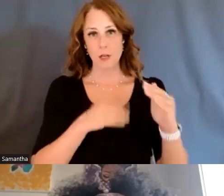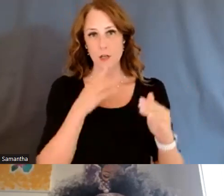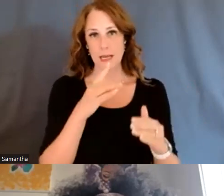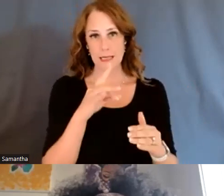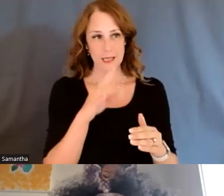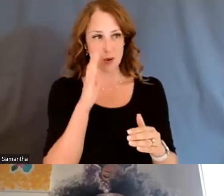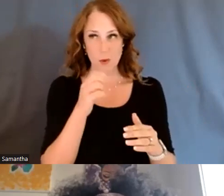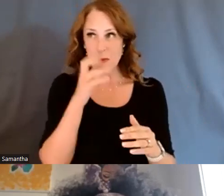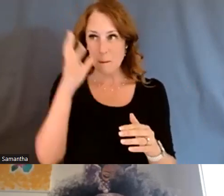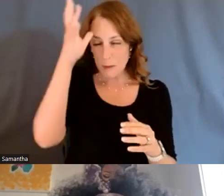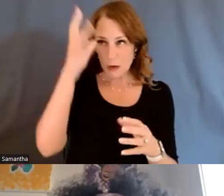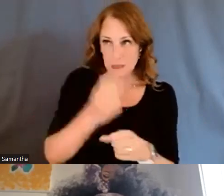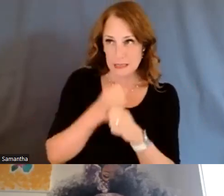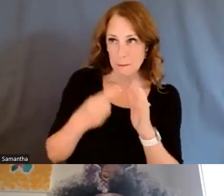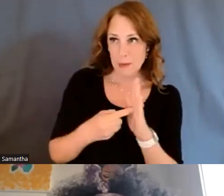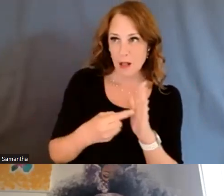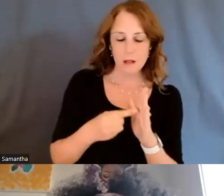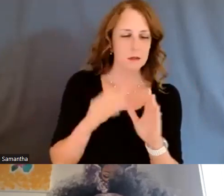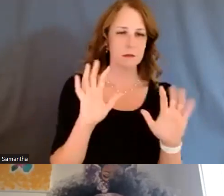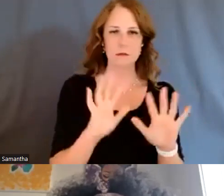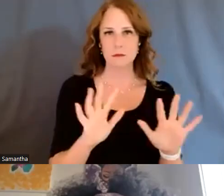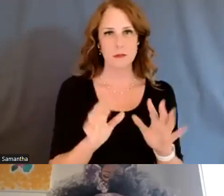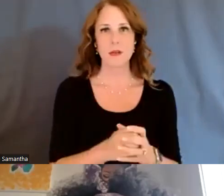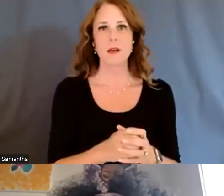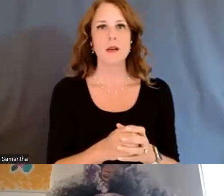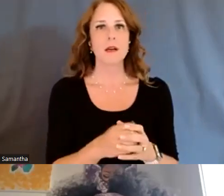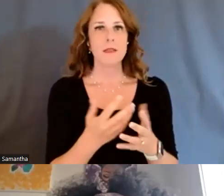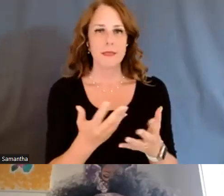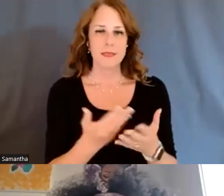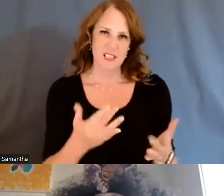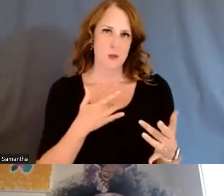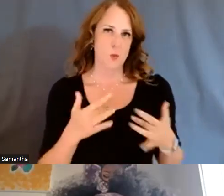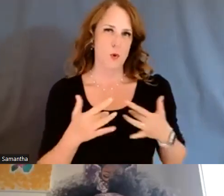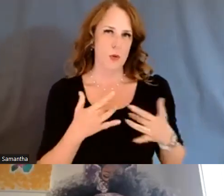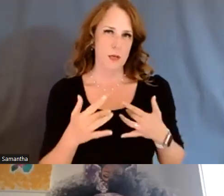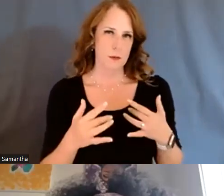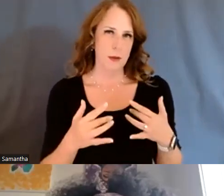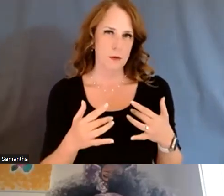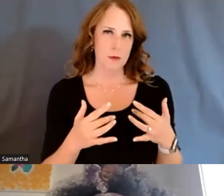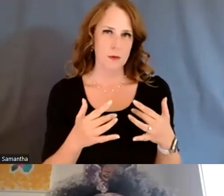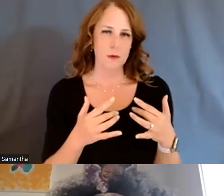bill about this? Things that they're worried about reporting because they are